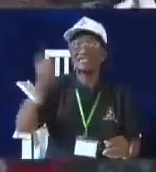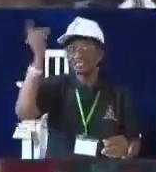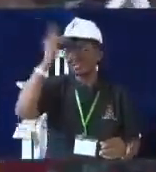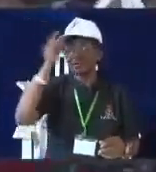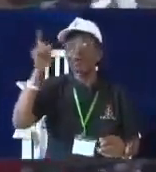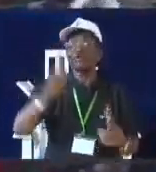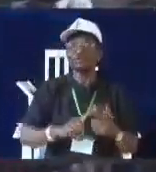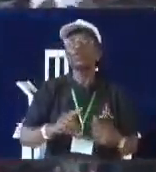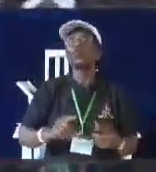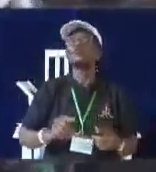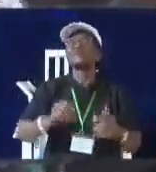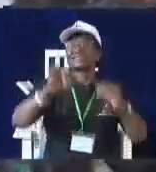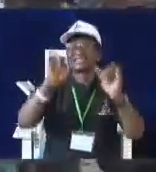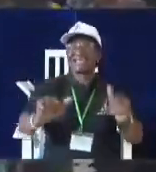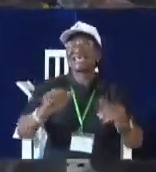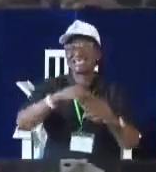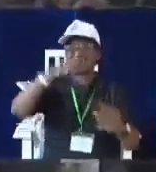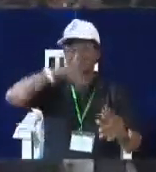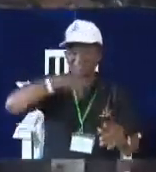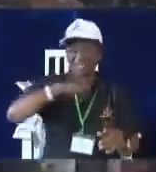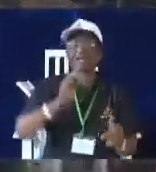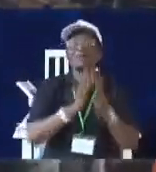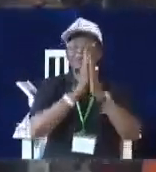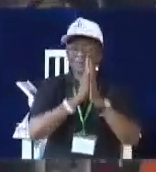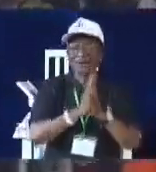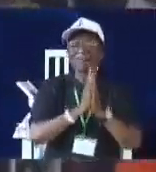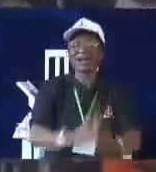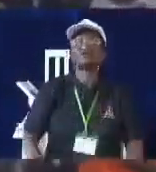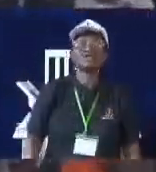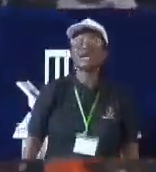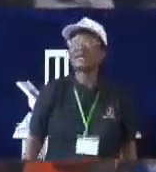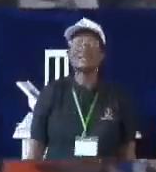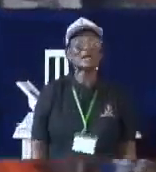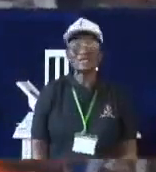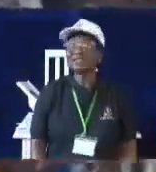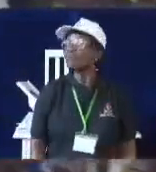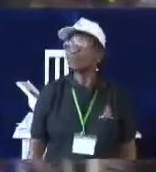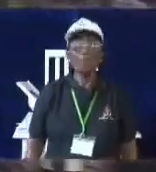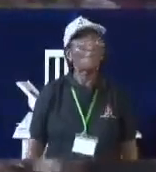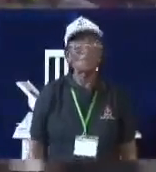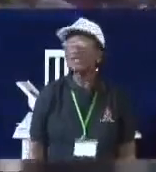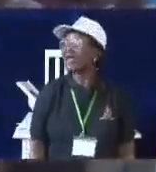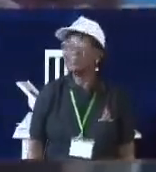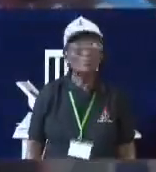to. Fill me to overflowing with your Holy Spirit.